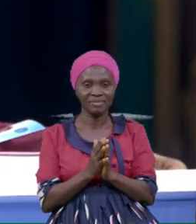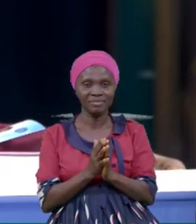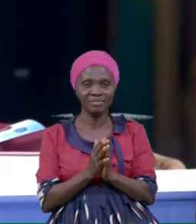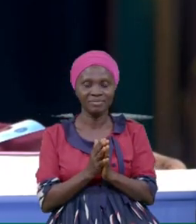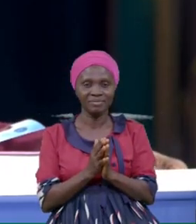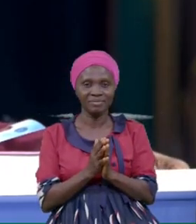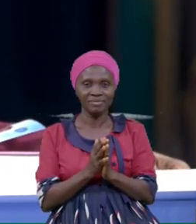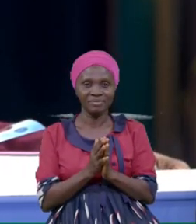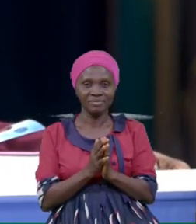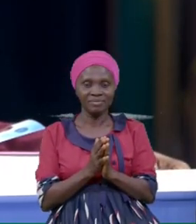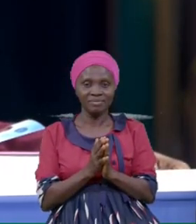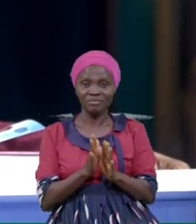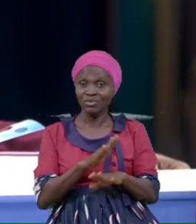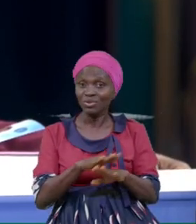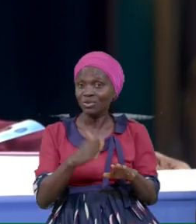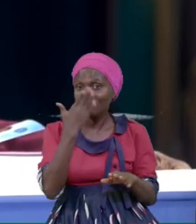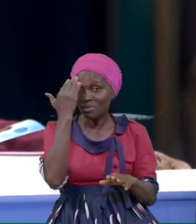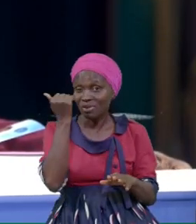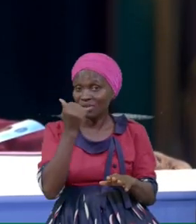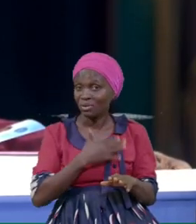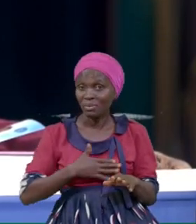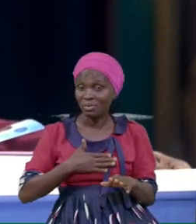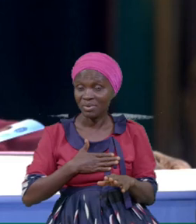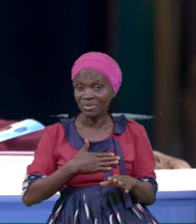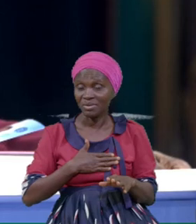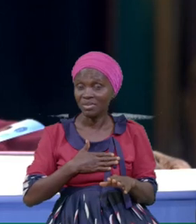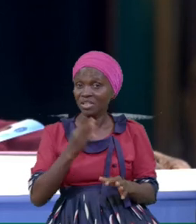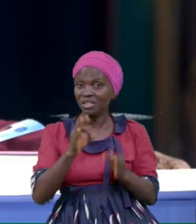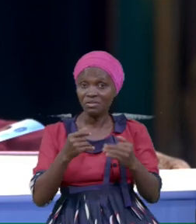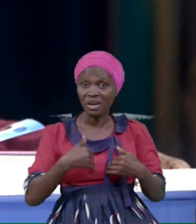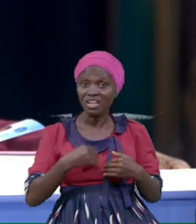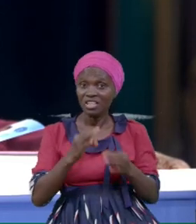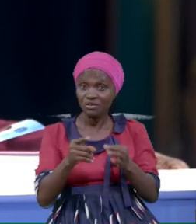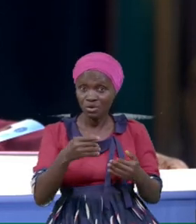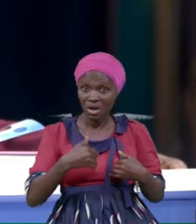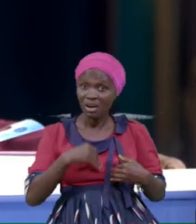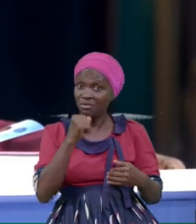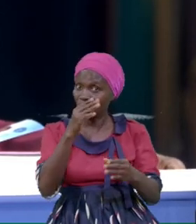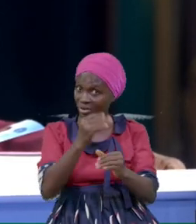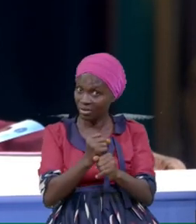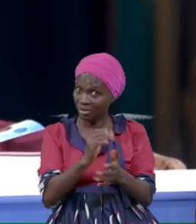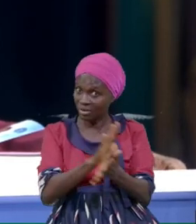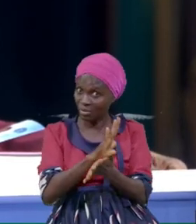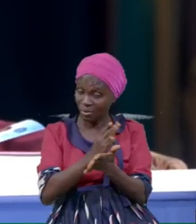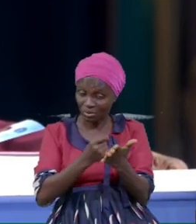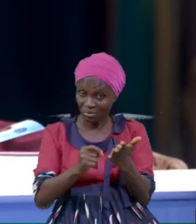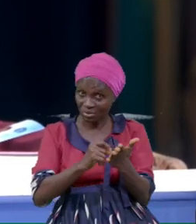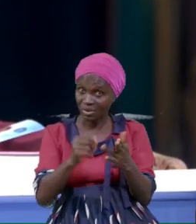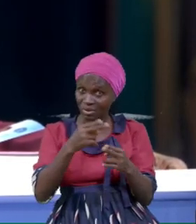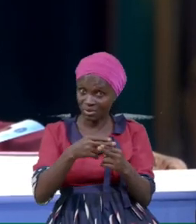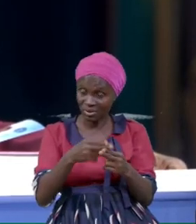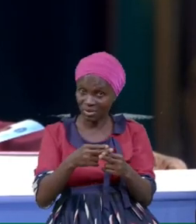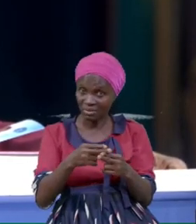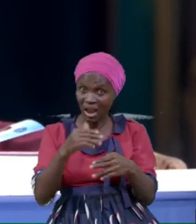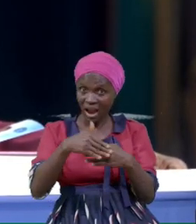Don't forget, please, if you have not been attended to, don't sit down yet until our counselors